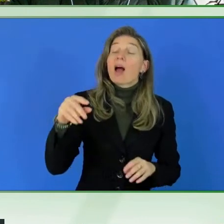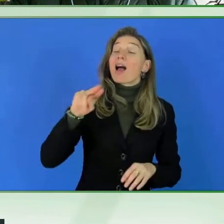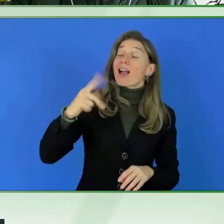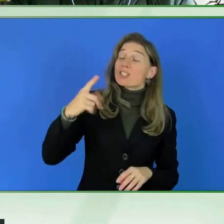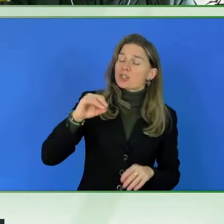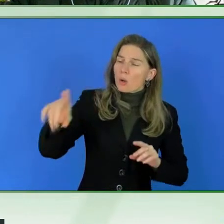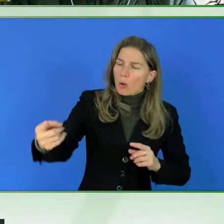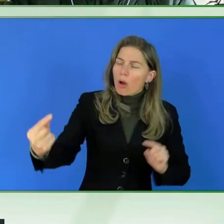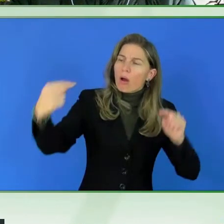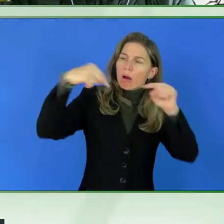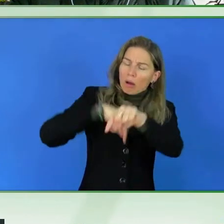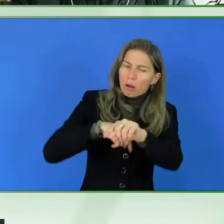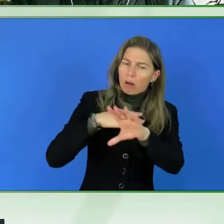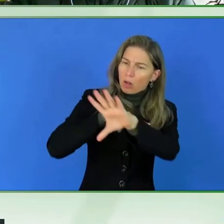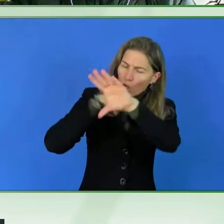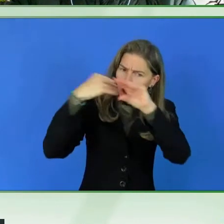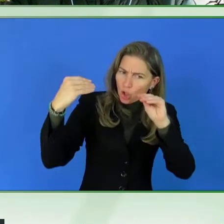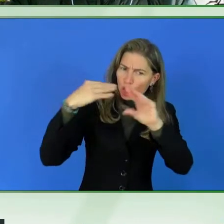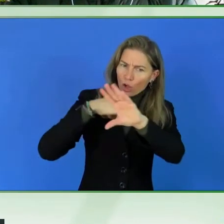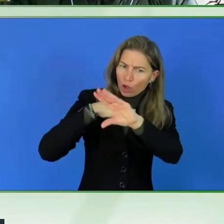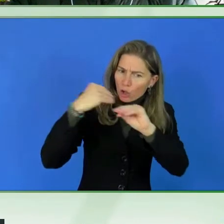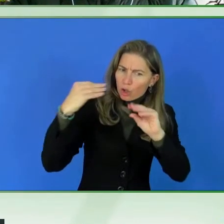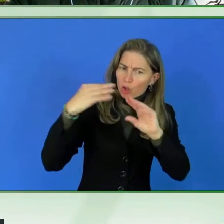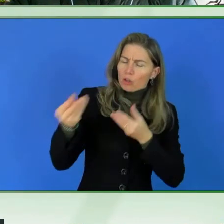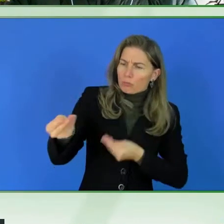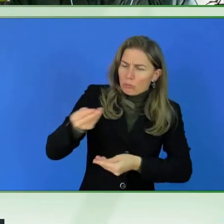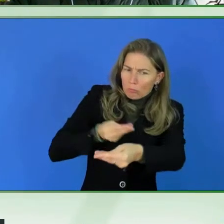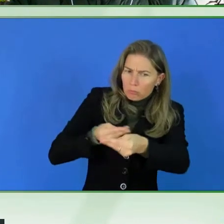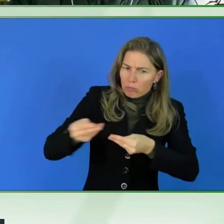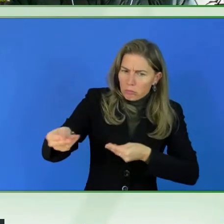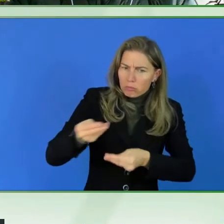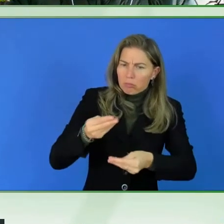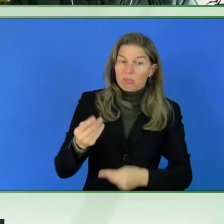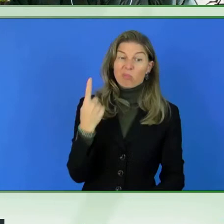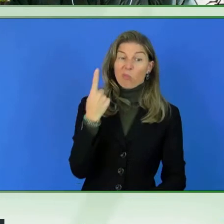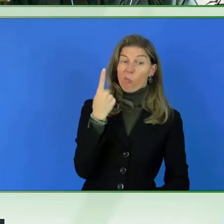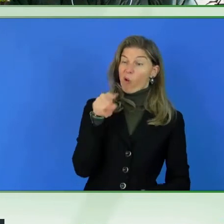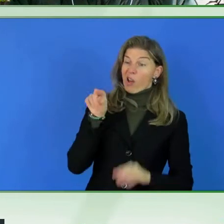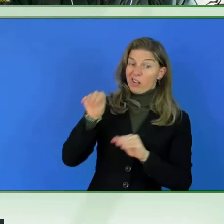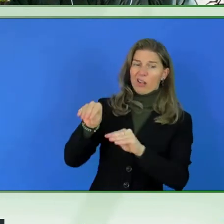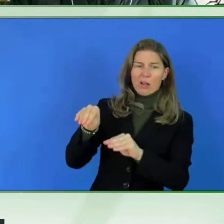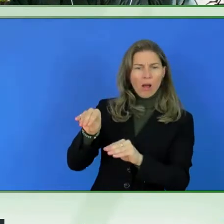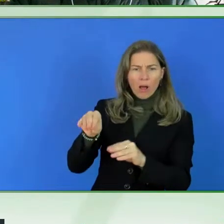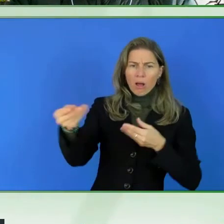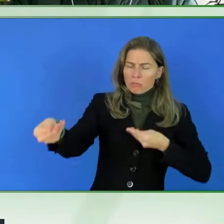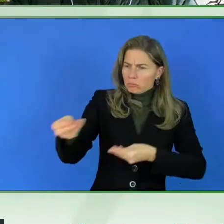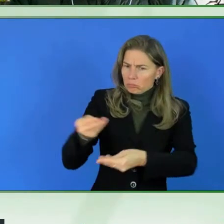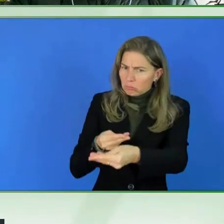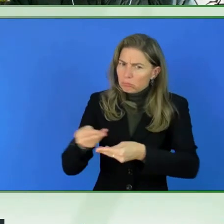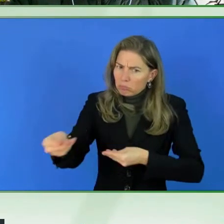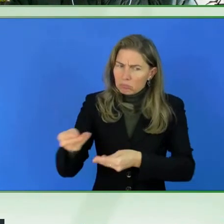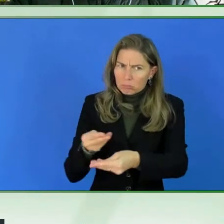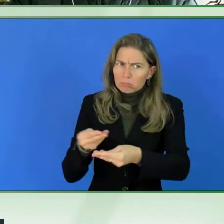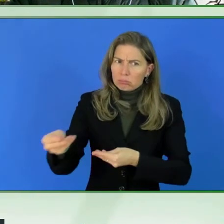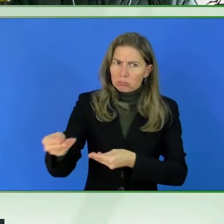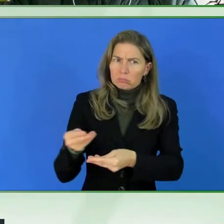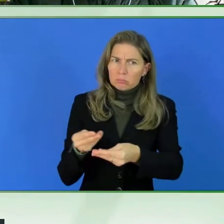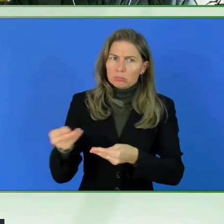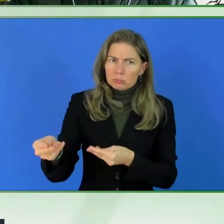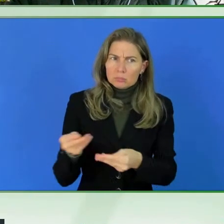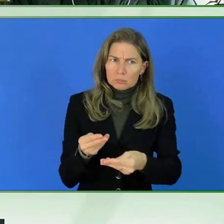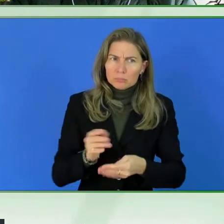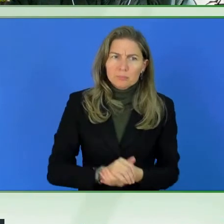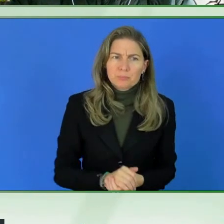advocating inclusive culture. The fourth one is our inclusive factory, specifically for people with